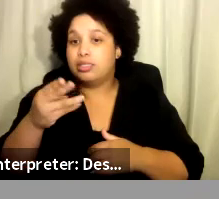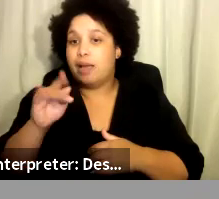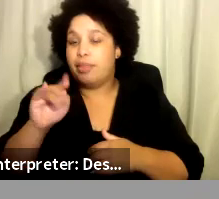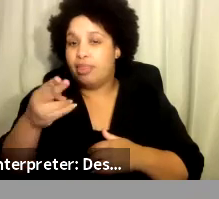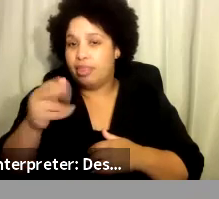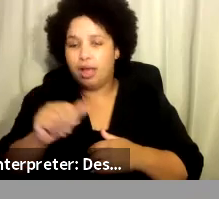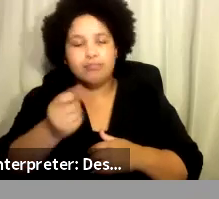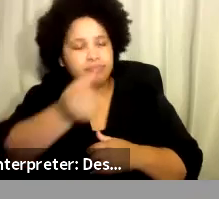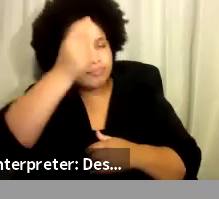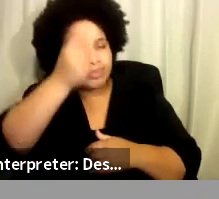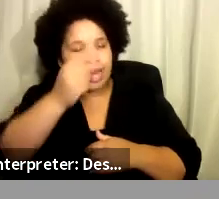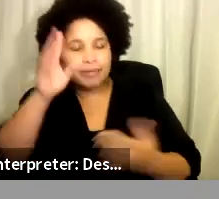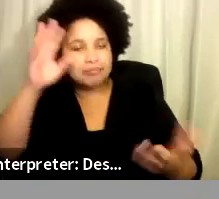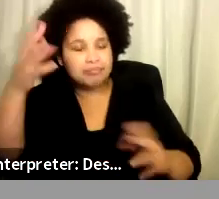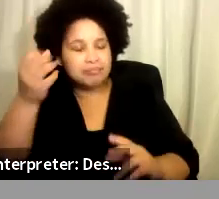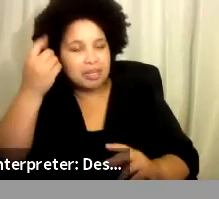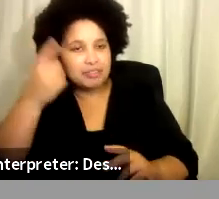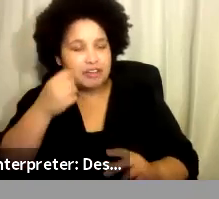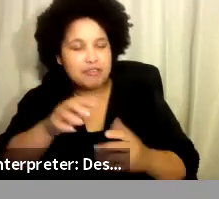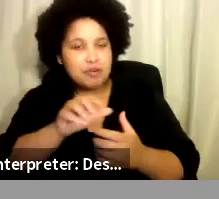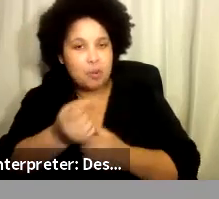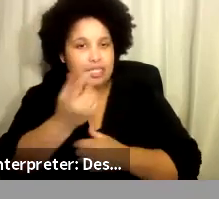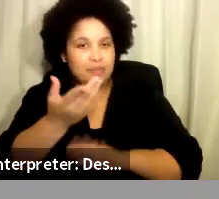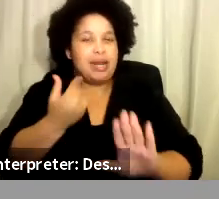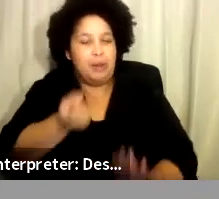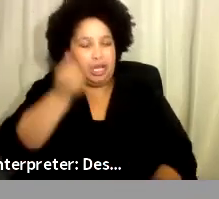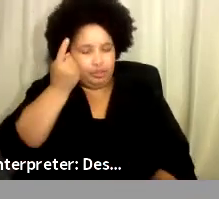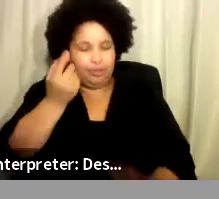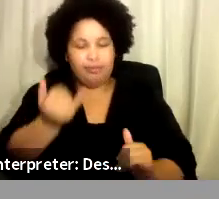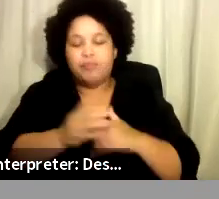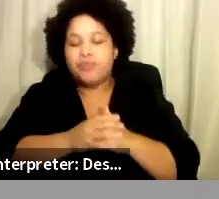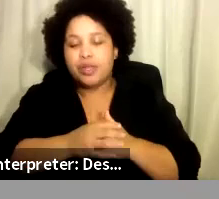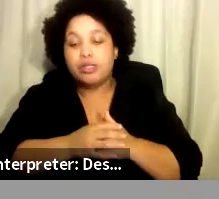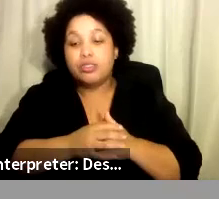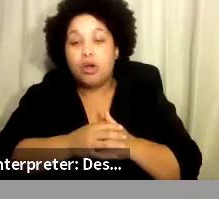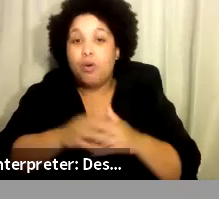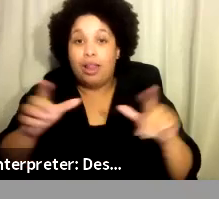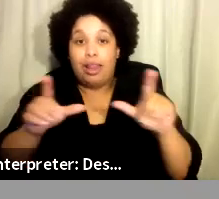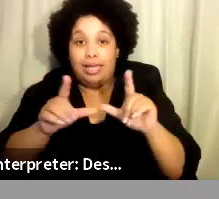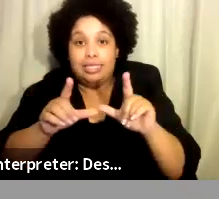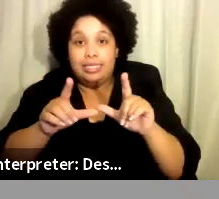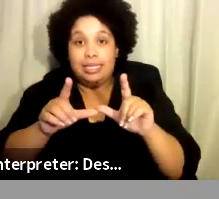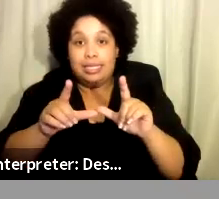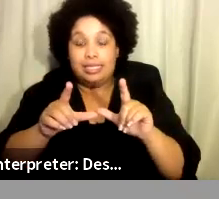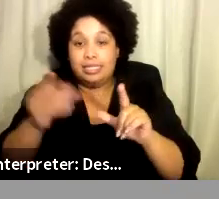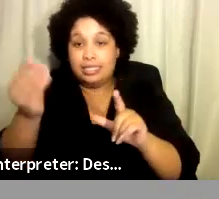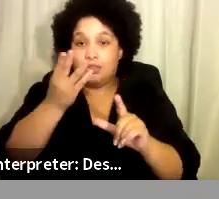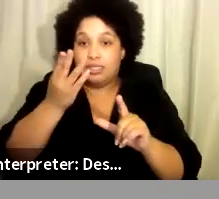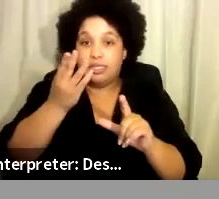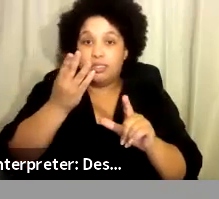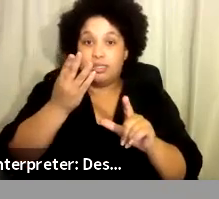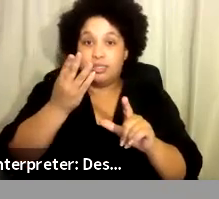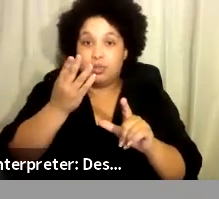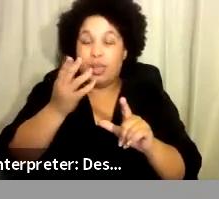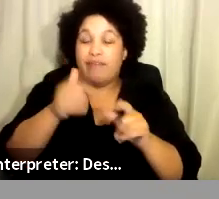your question is. I'm sorry, I didn't understand your question before. So we are governed by licensing, and licensing says that all students have to